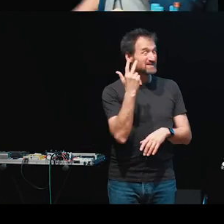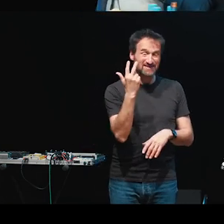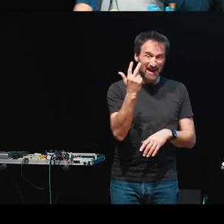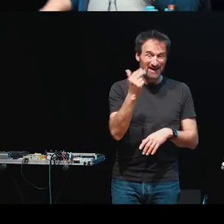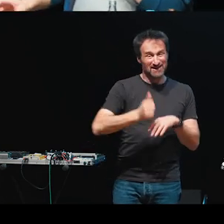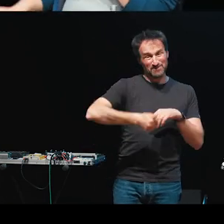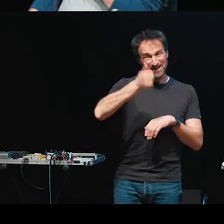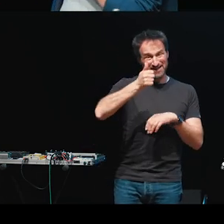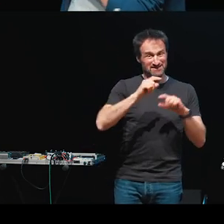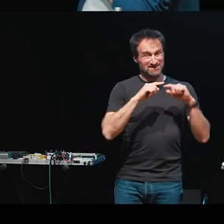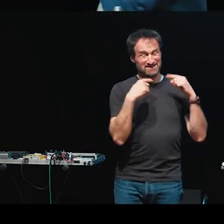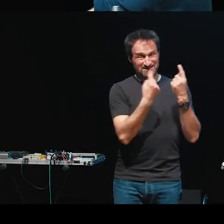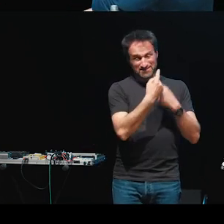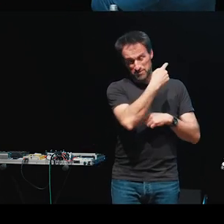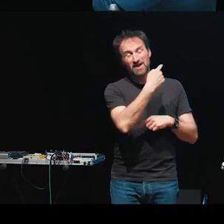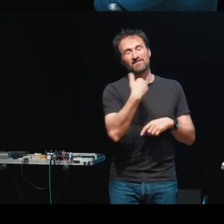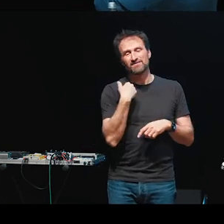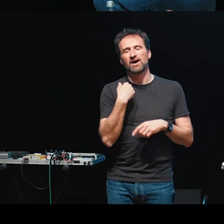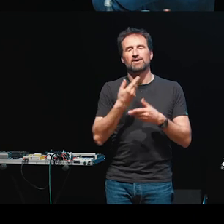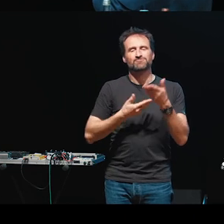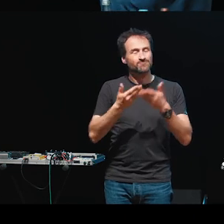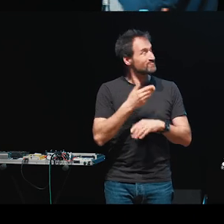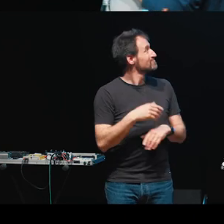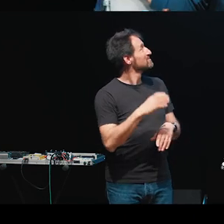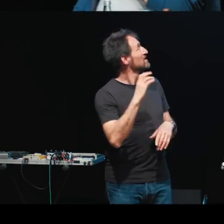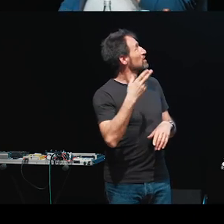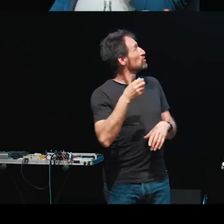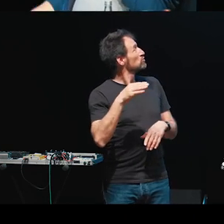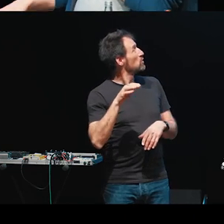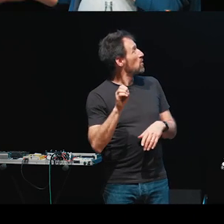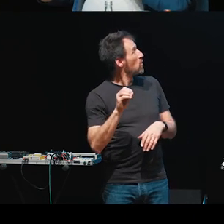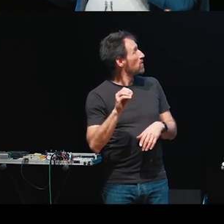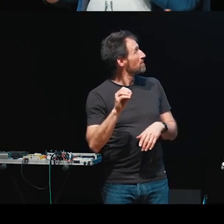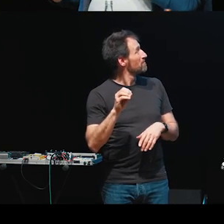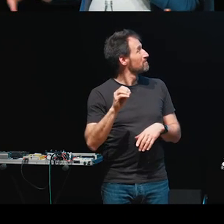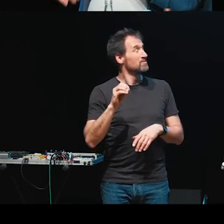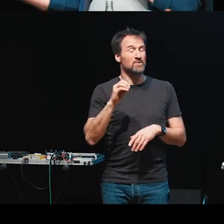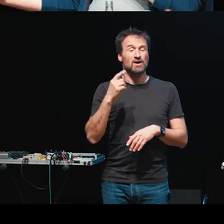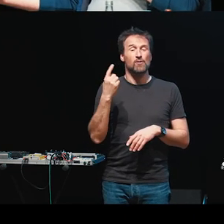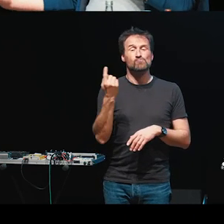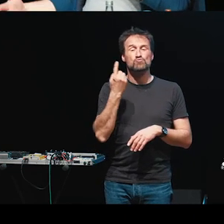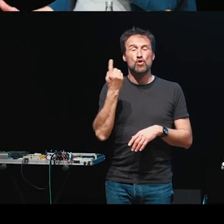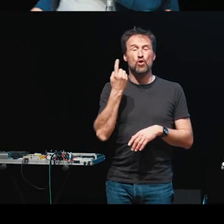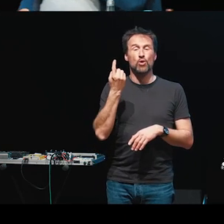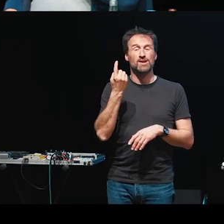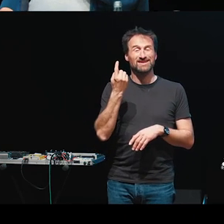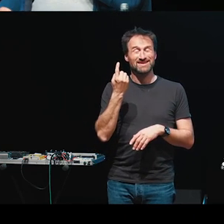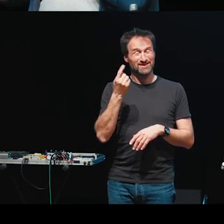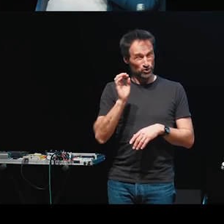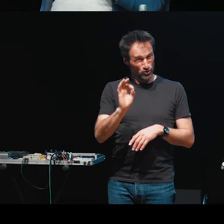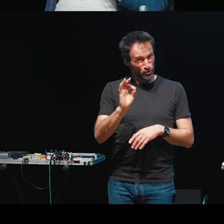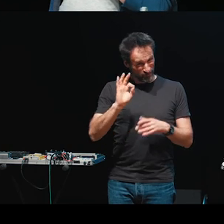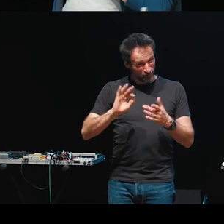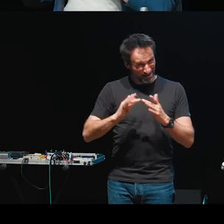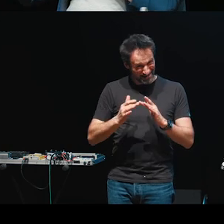room a discussion about, is Chrome monopoly good for the internet? And it just triggered a thing.